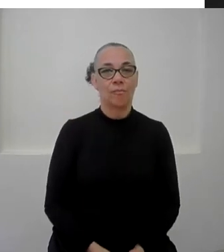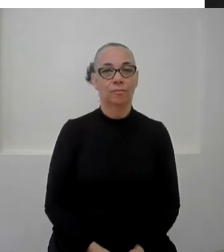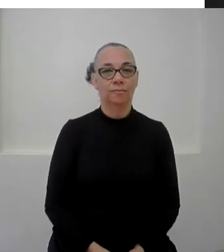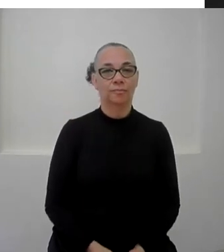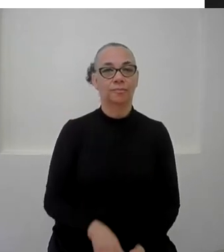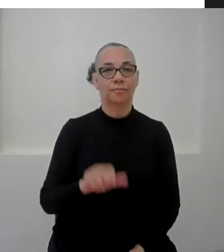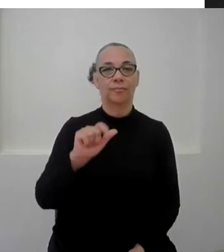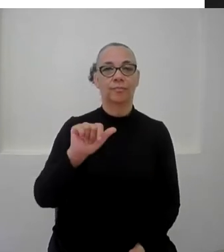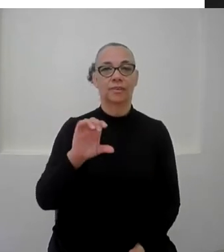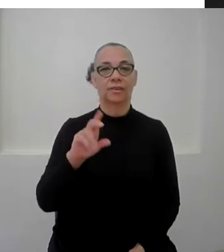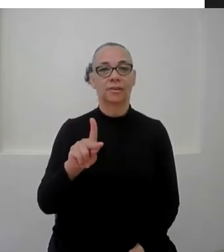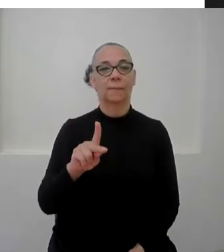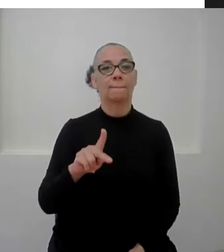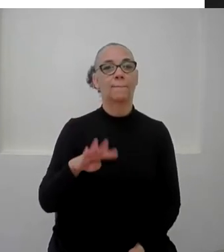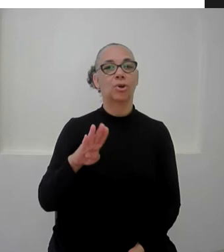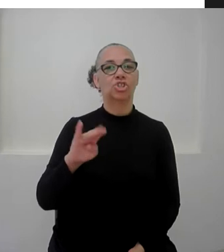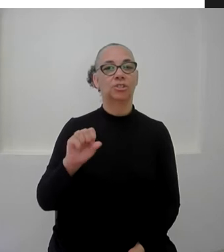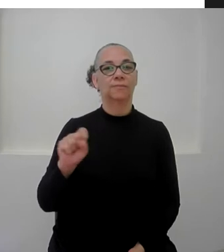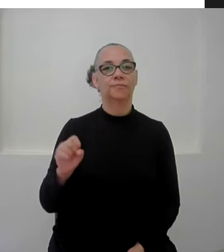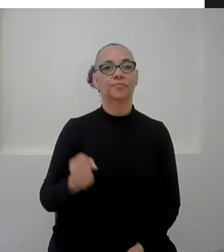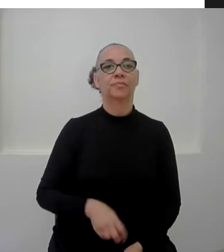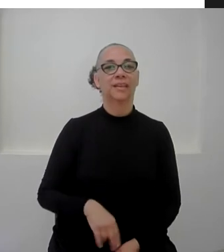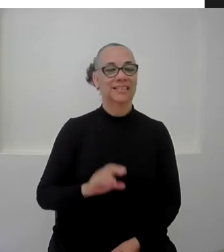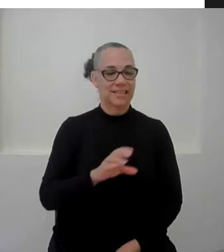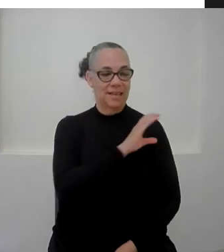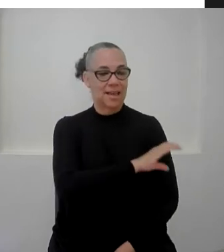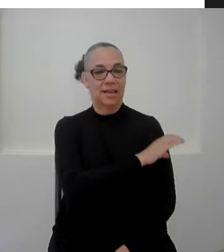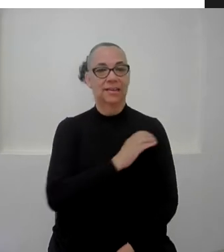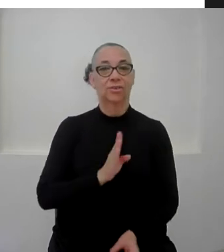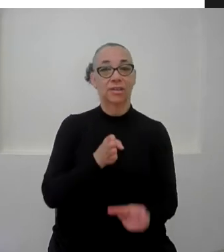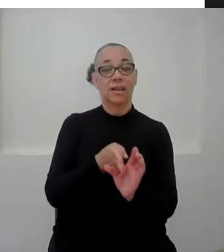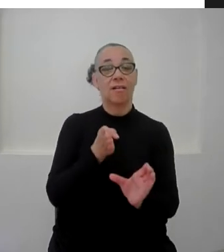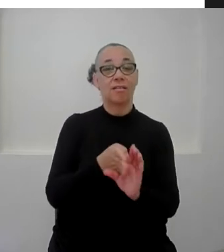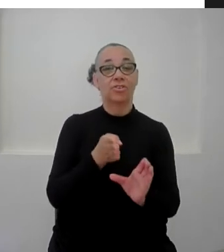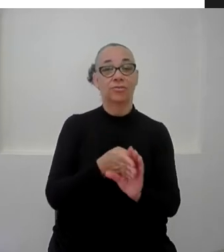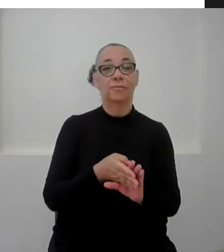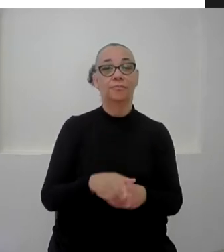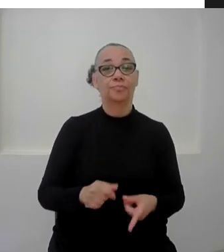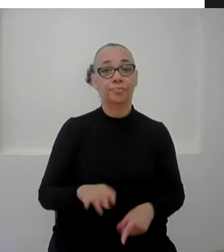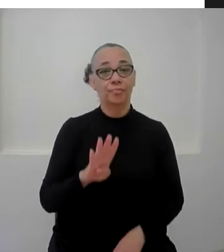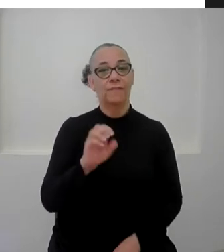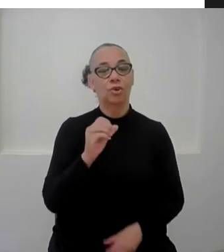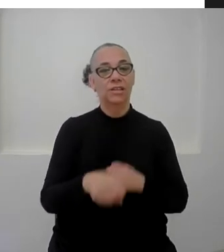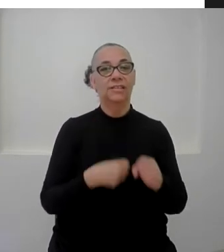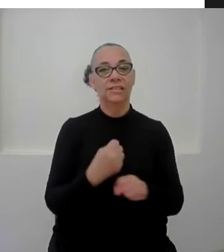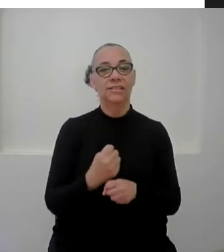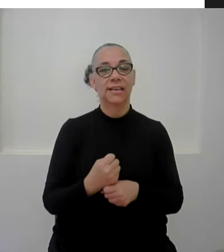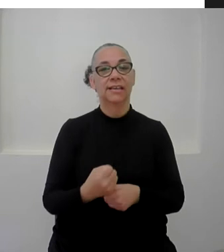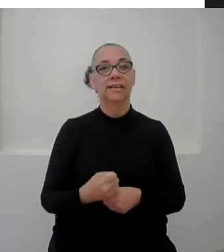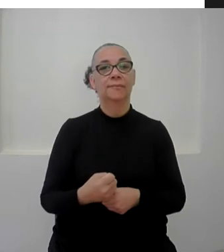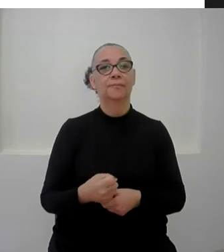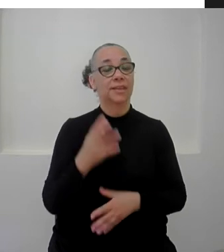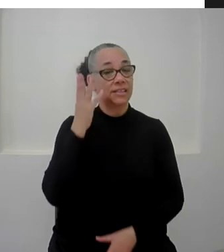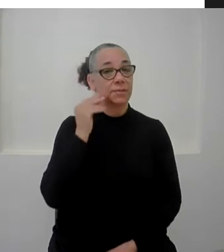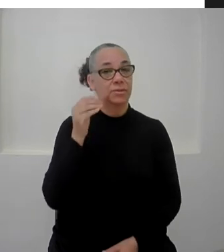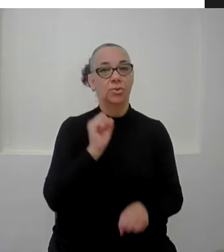Alick Bush is a clinical psychologist with over 40 years experience of supporting people with intellectual disabilities. He worked at St.